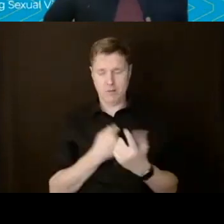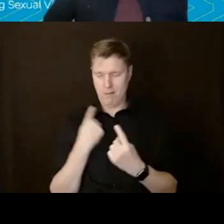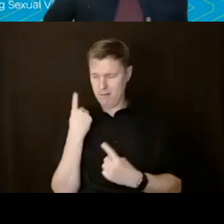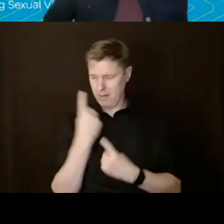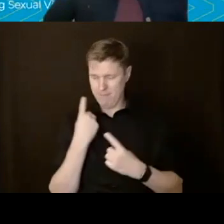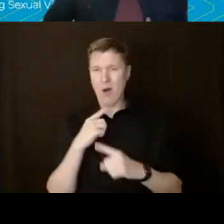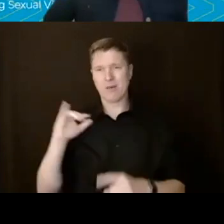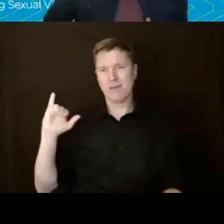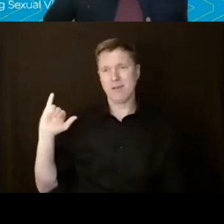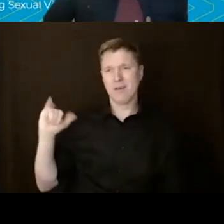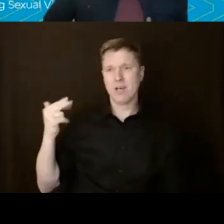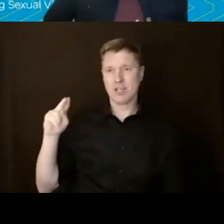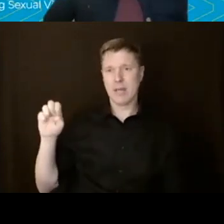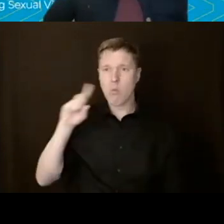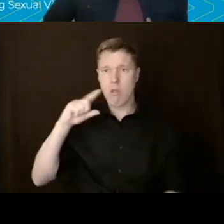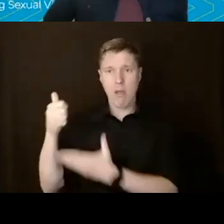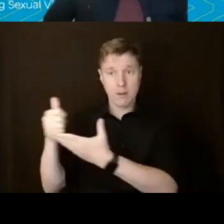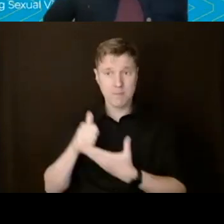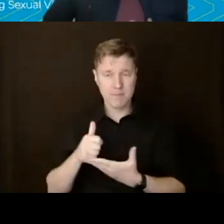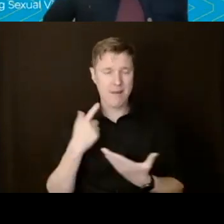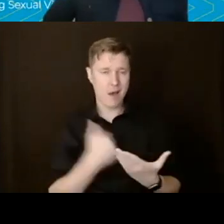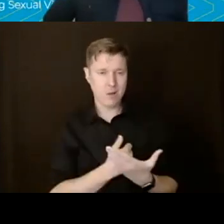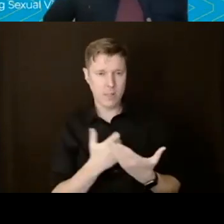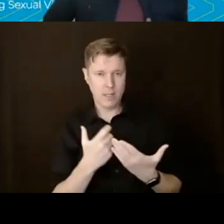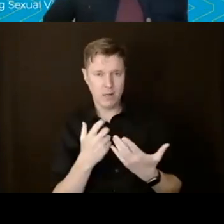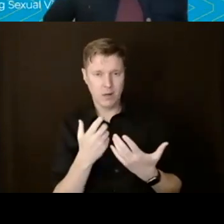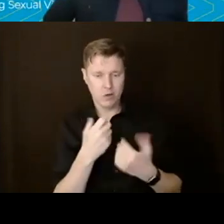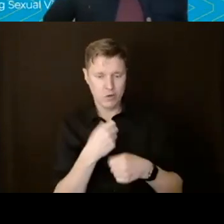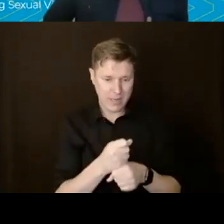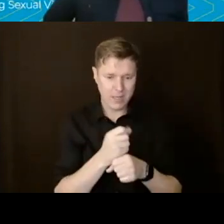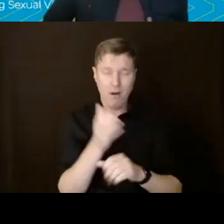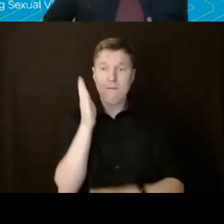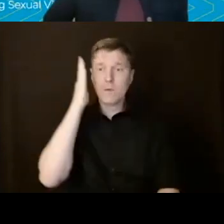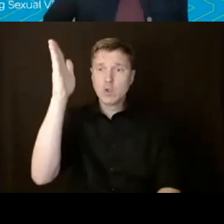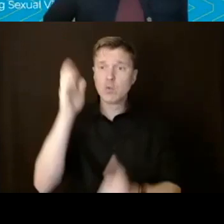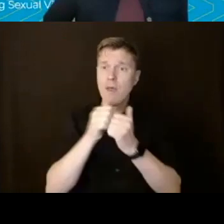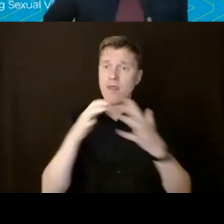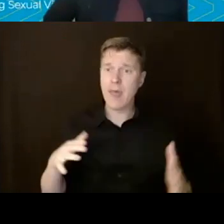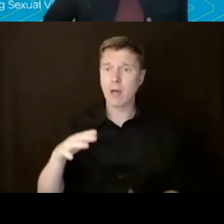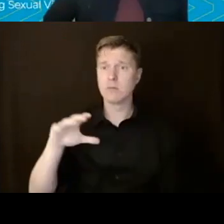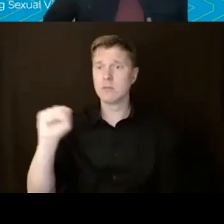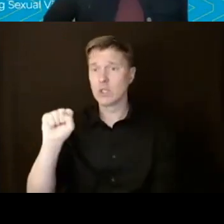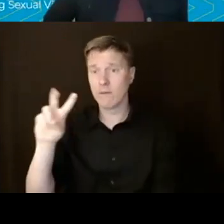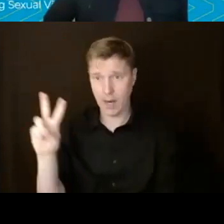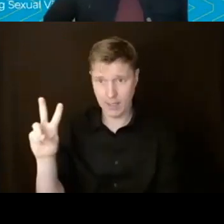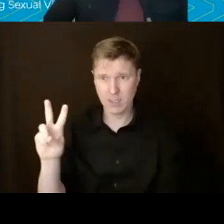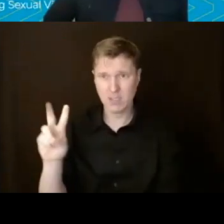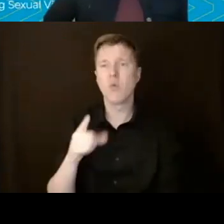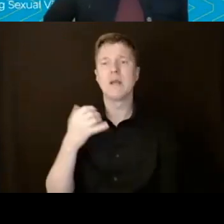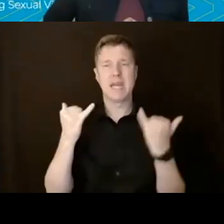is going to help us to think about, how do we create a future without sexual violence? So I want to push into your